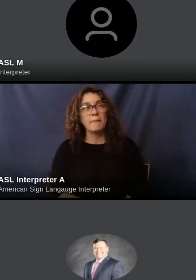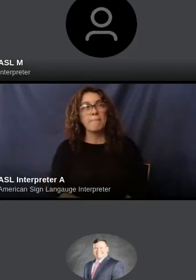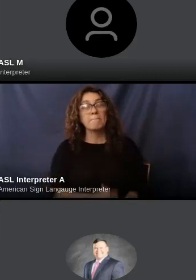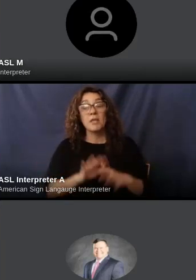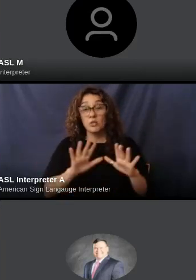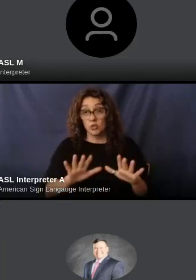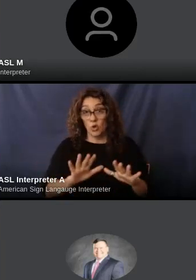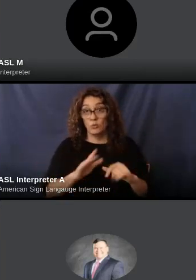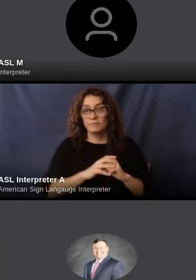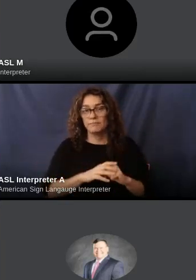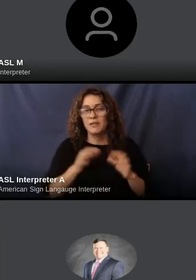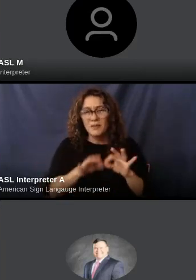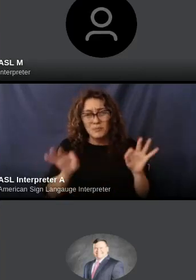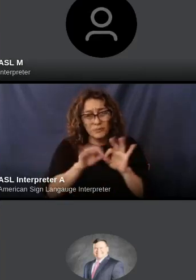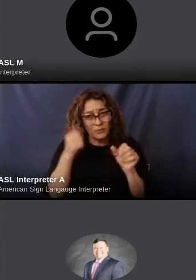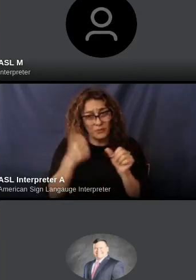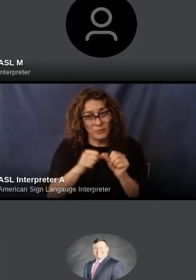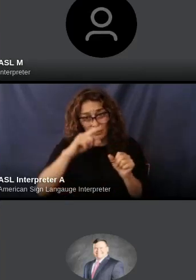don't want to see